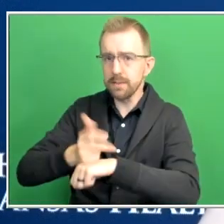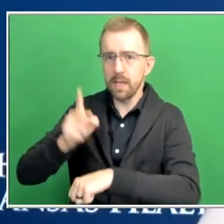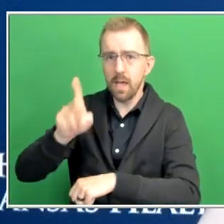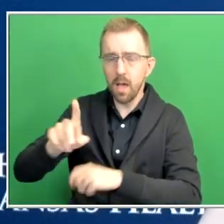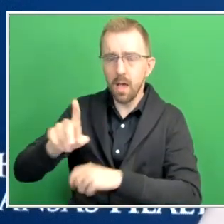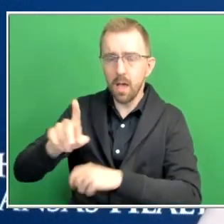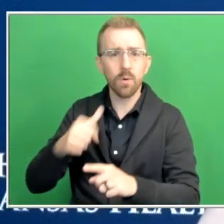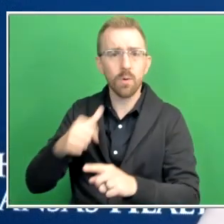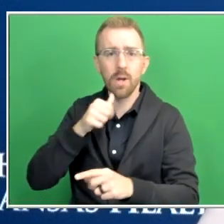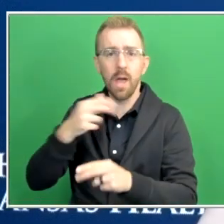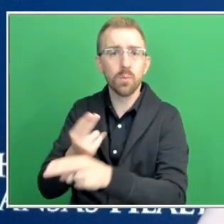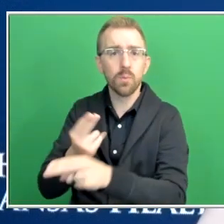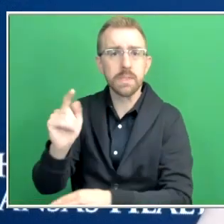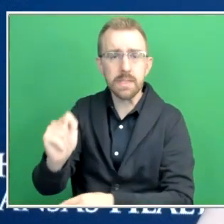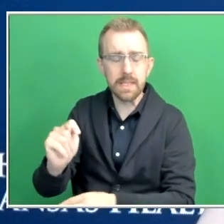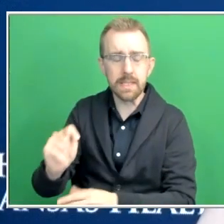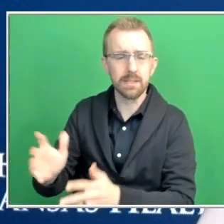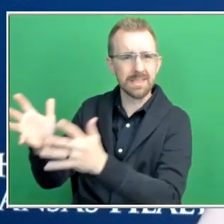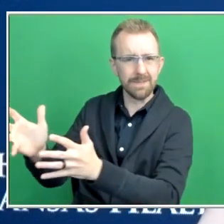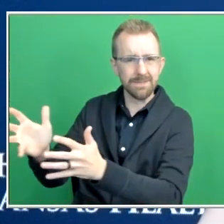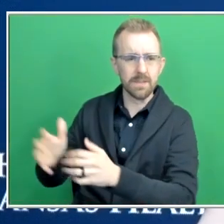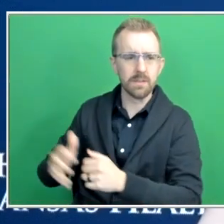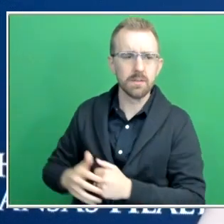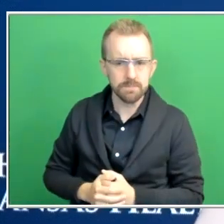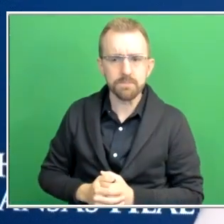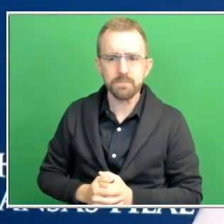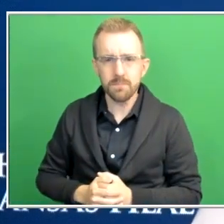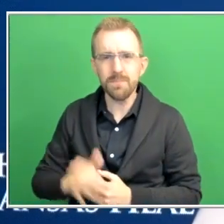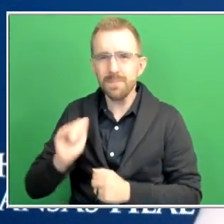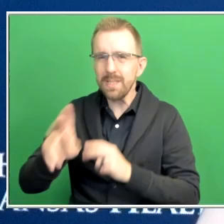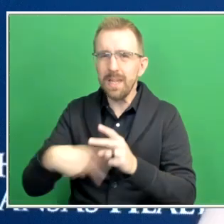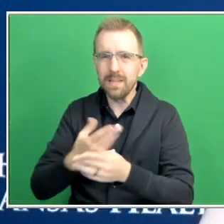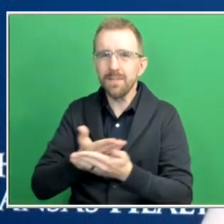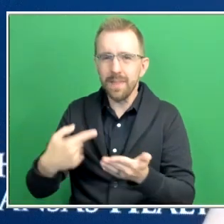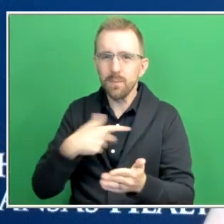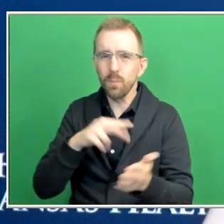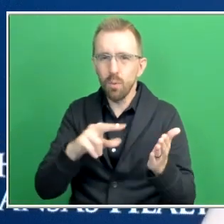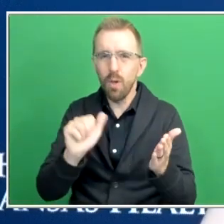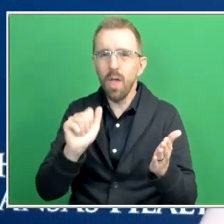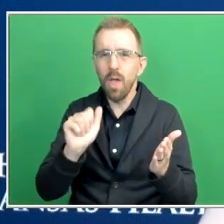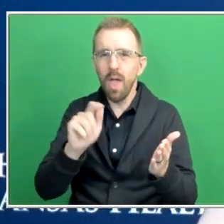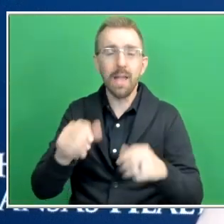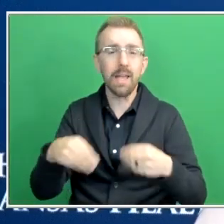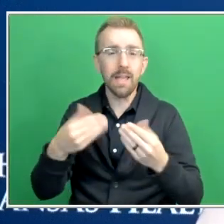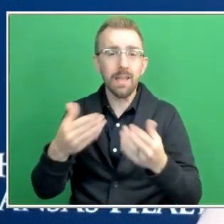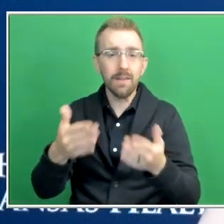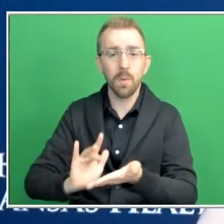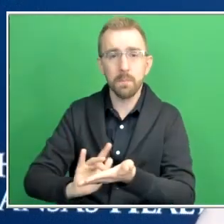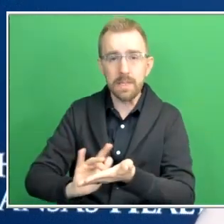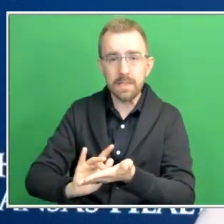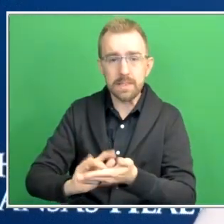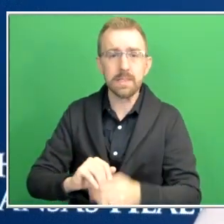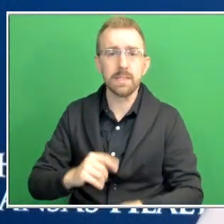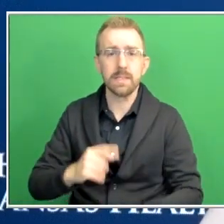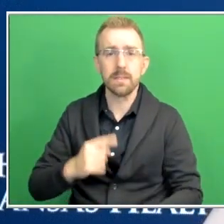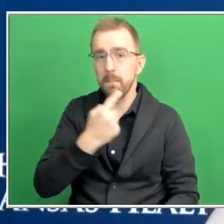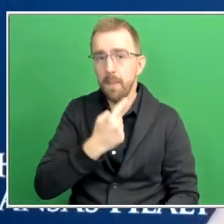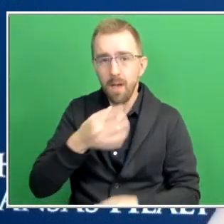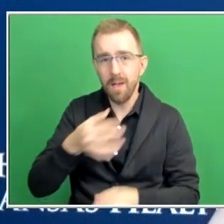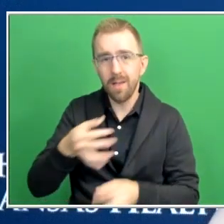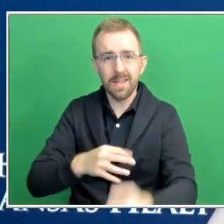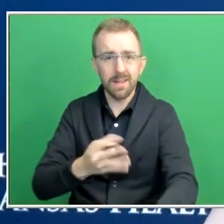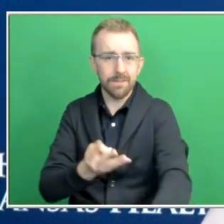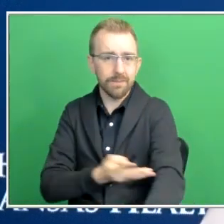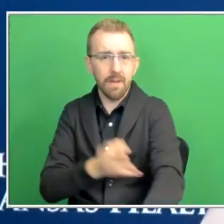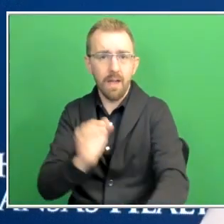it. And those are the types of things that we're looking at. If we can give you medicine by mouth instead of in an IV bag, we're gonna do